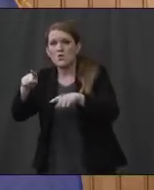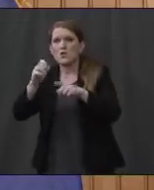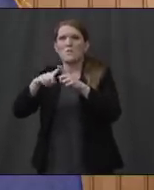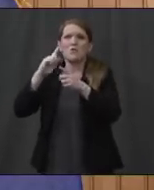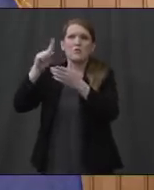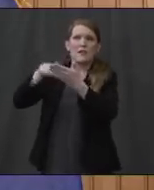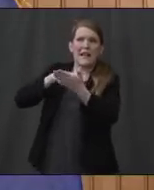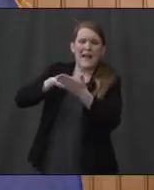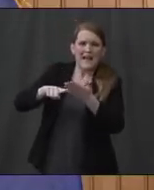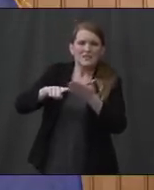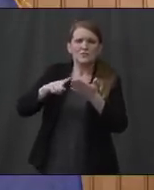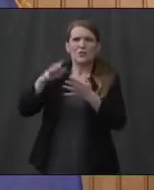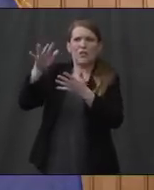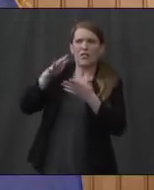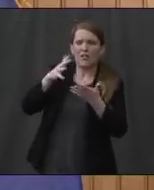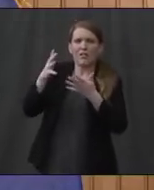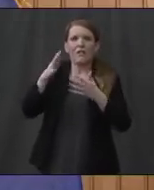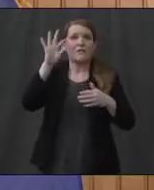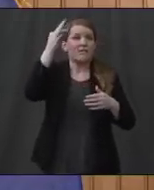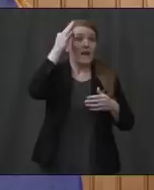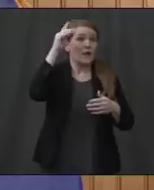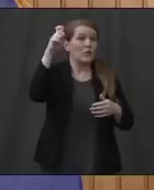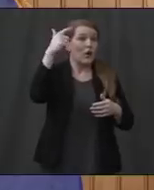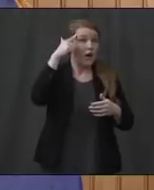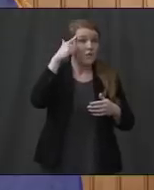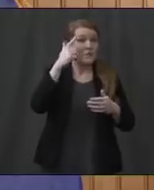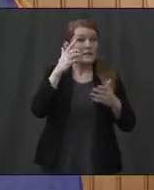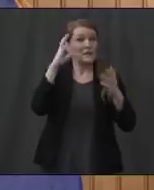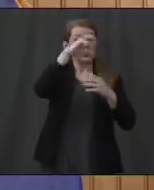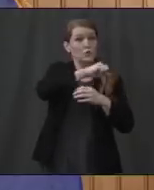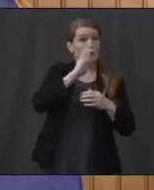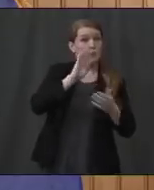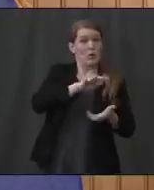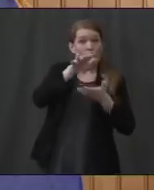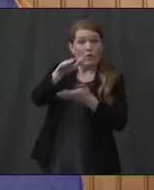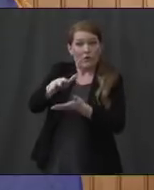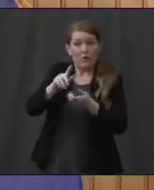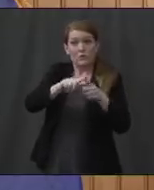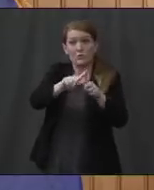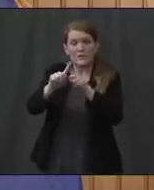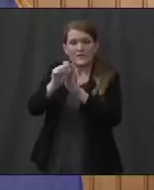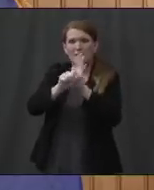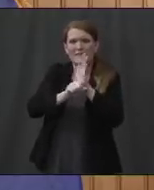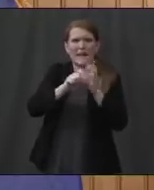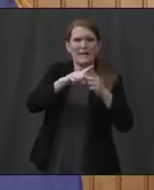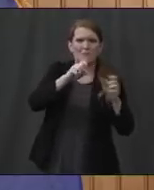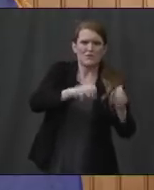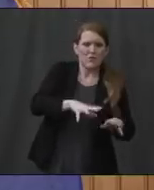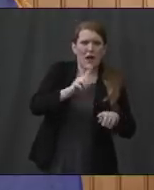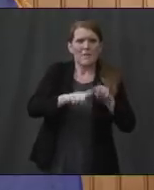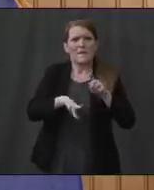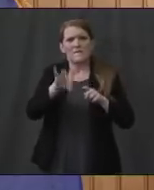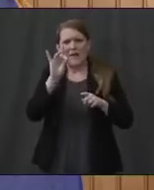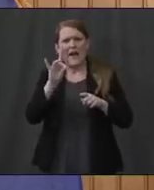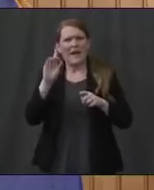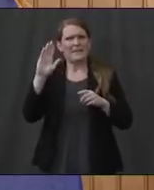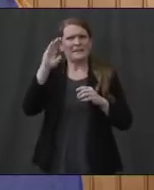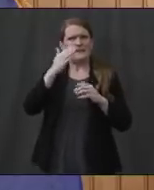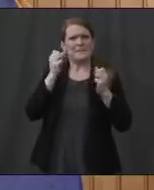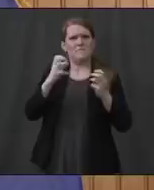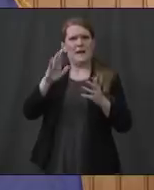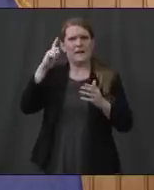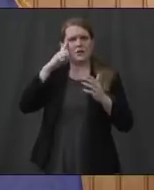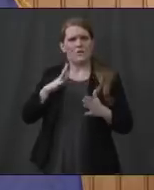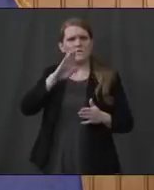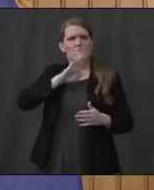that maybe they're getting some of the PPE that was promised for these different states. That's sort of a common refrain.